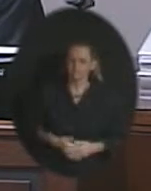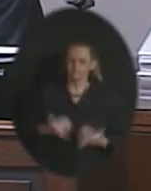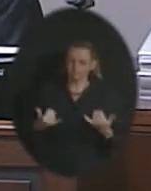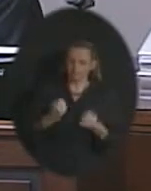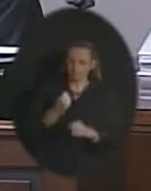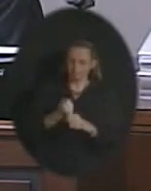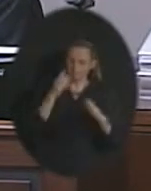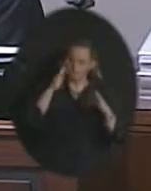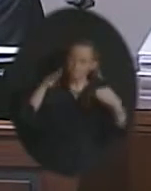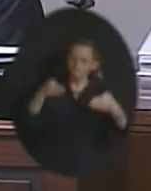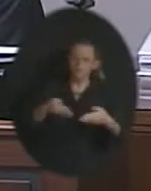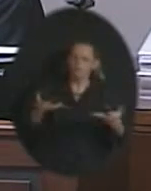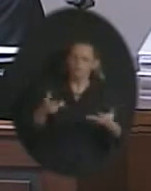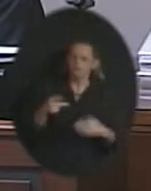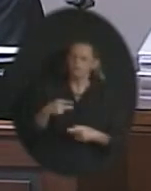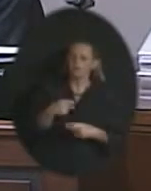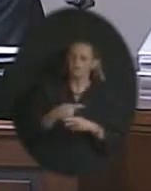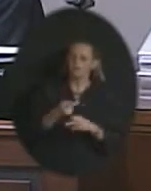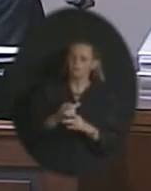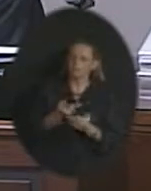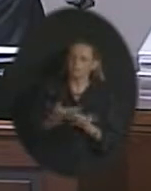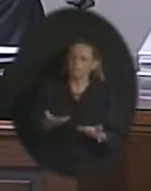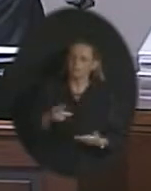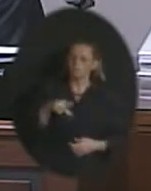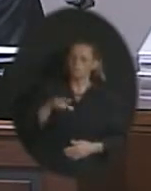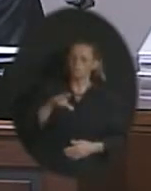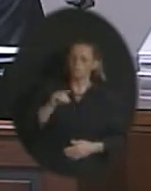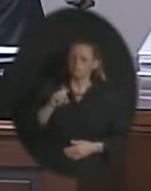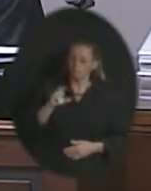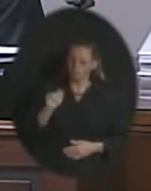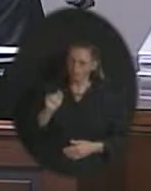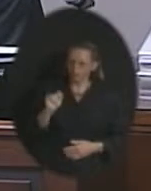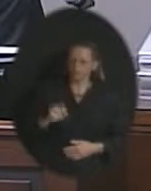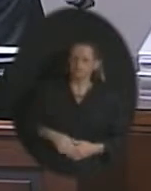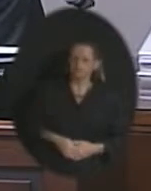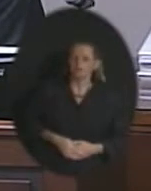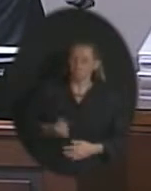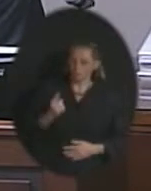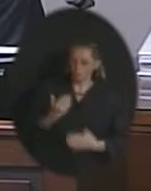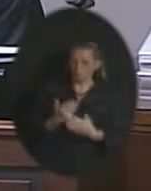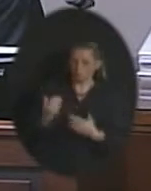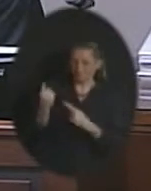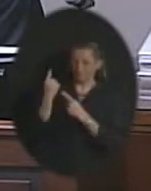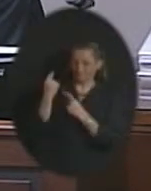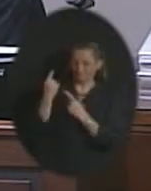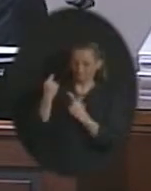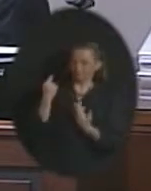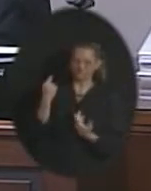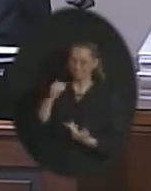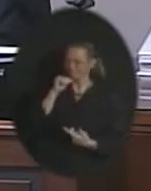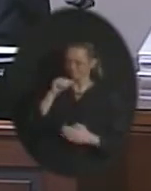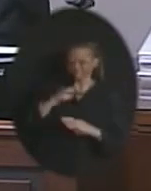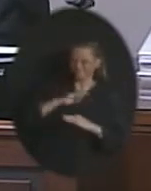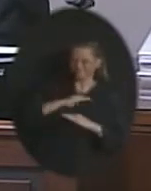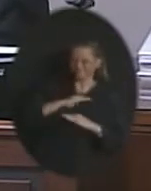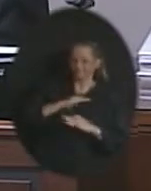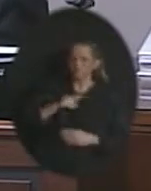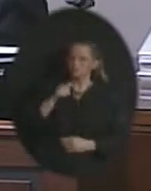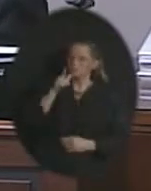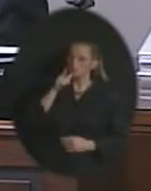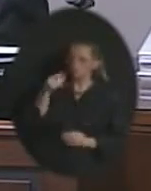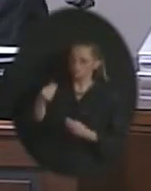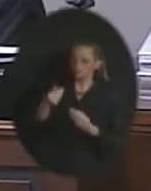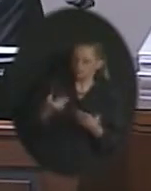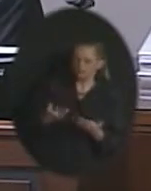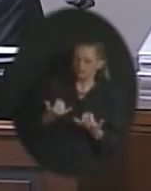on the product, and one of the issues last year that I was not happy with was the carrier that has your